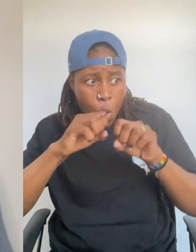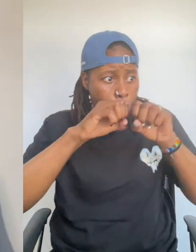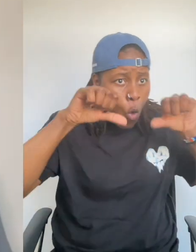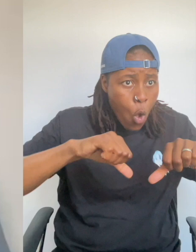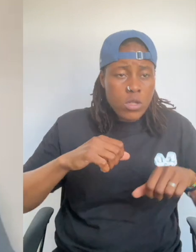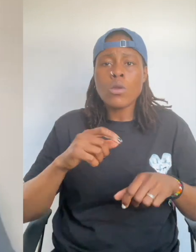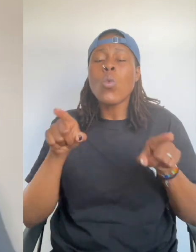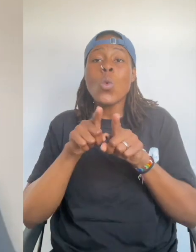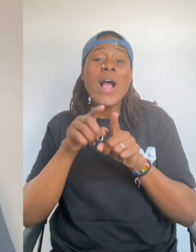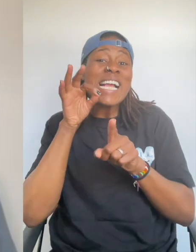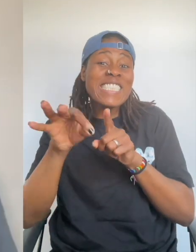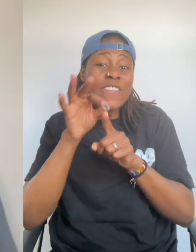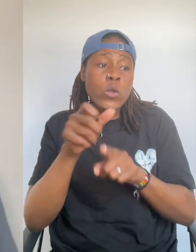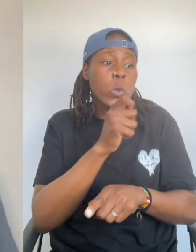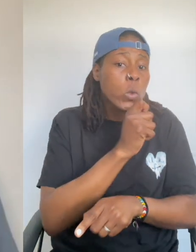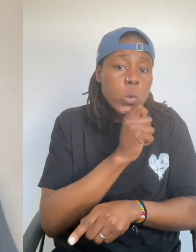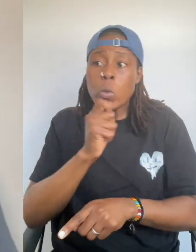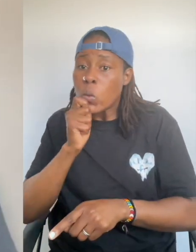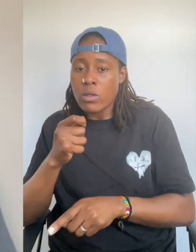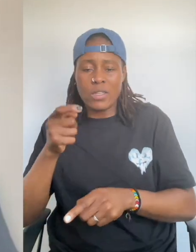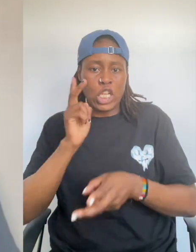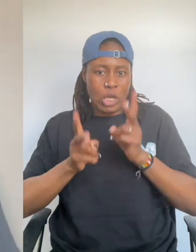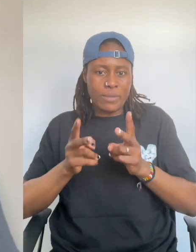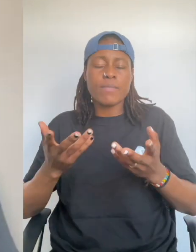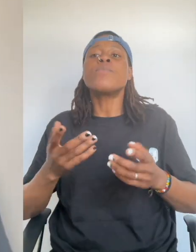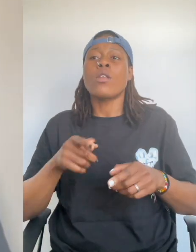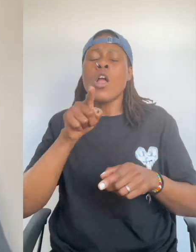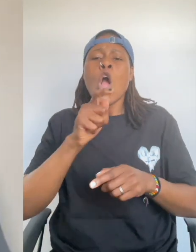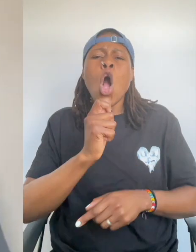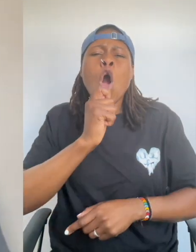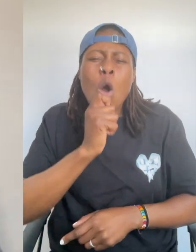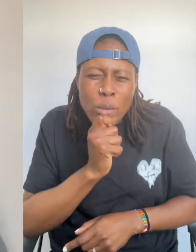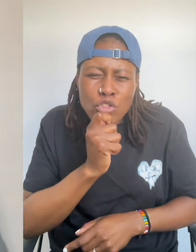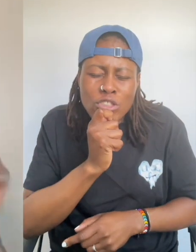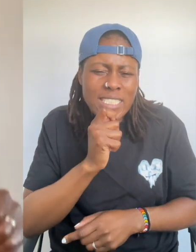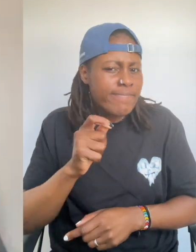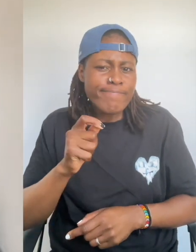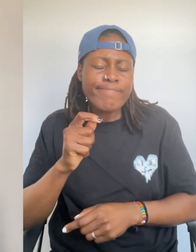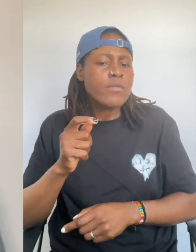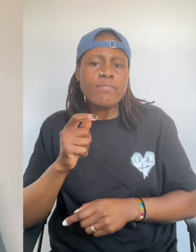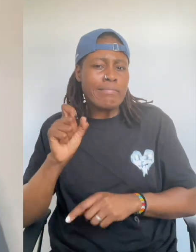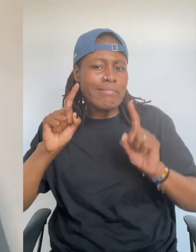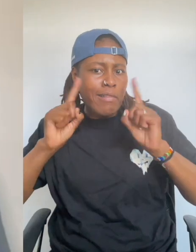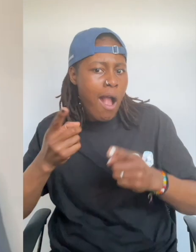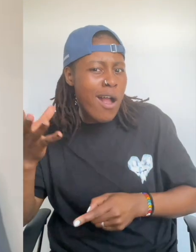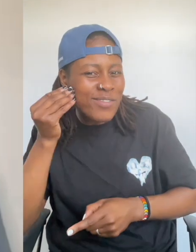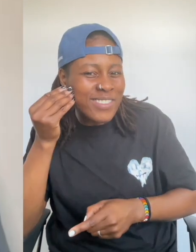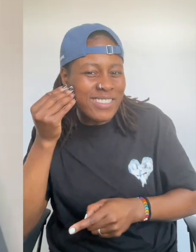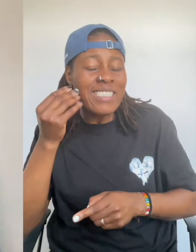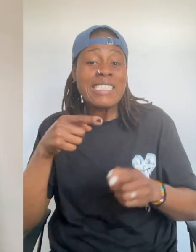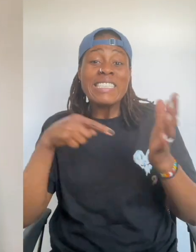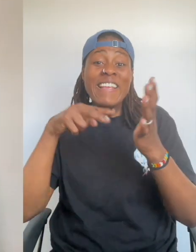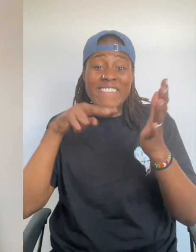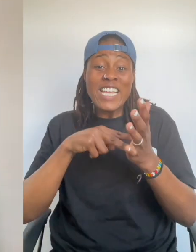were interviews as well, so I interpreted the interviews. I can't hear the commentary that people might hear when if they're watching on the